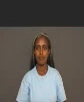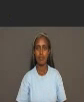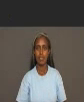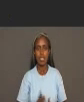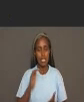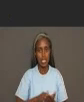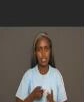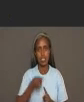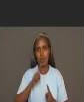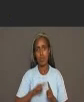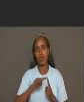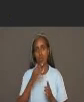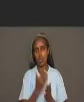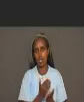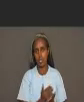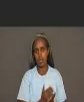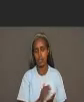Let's get back to our lesson.